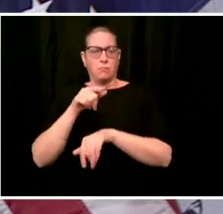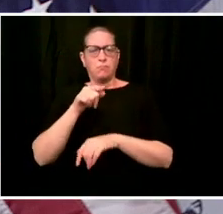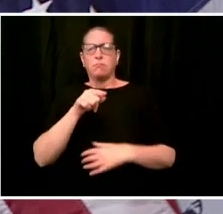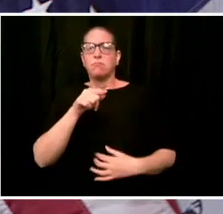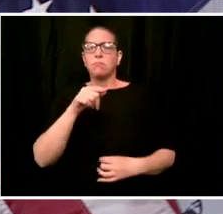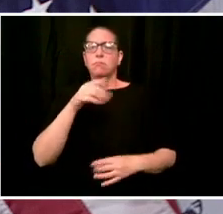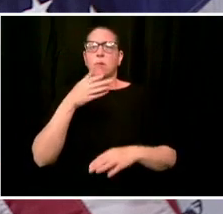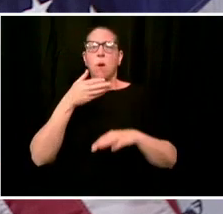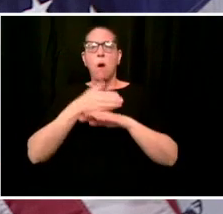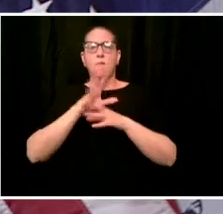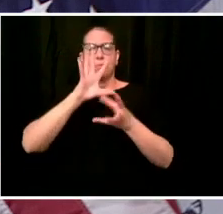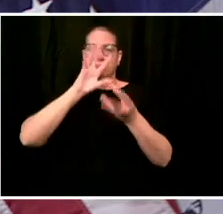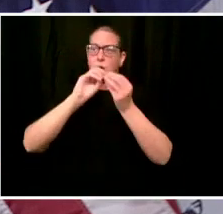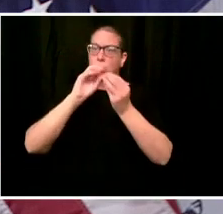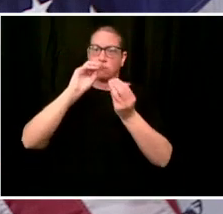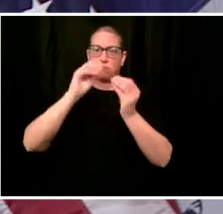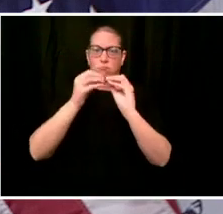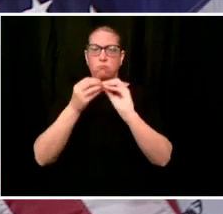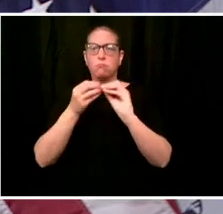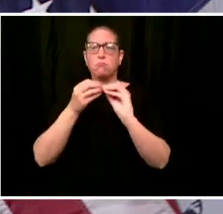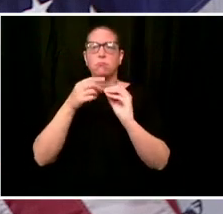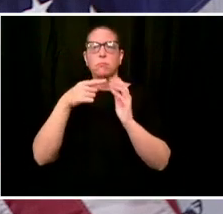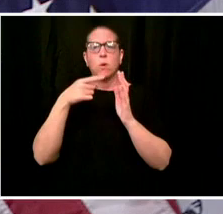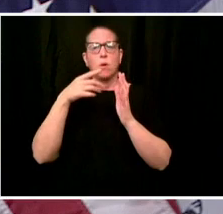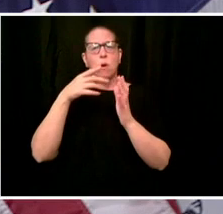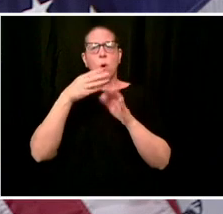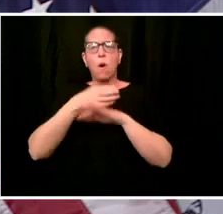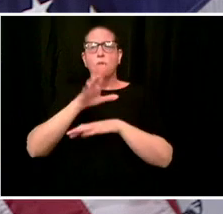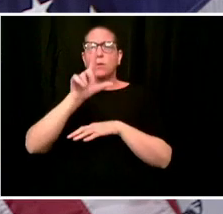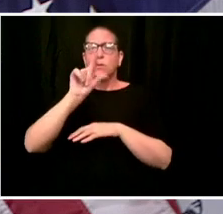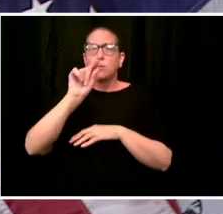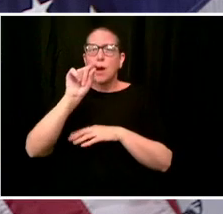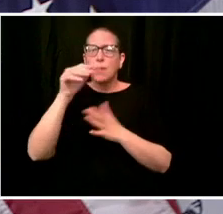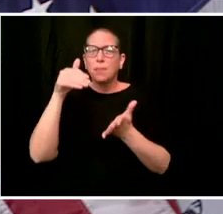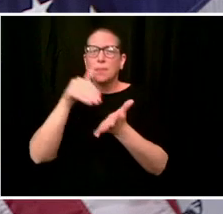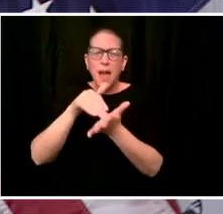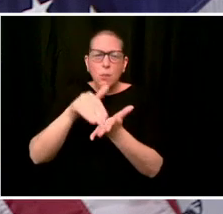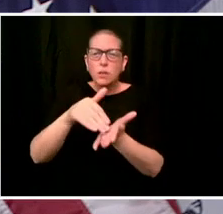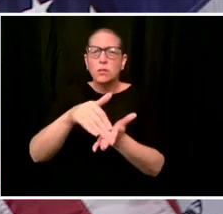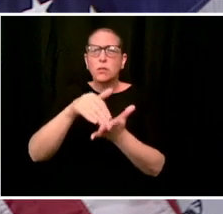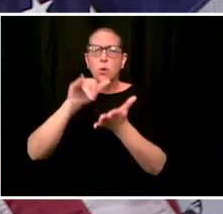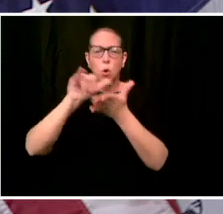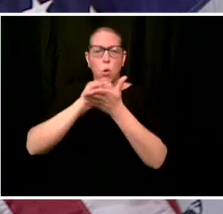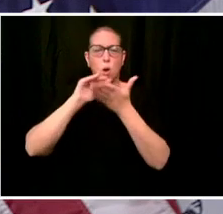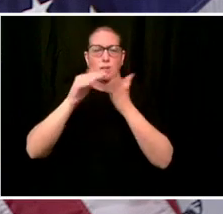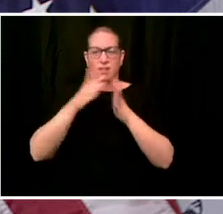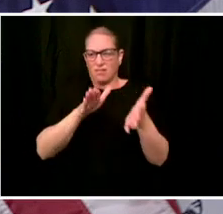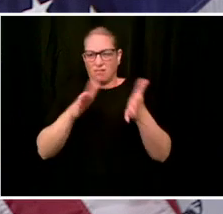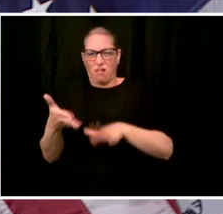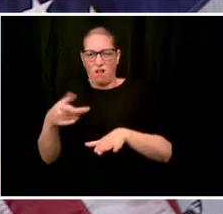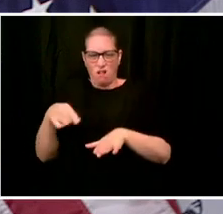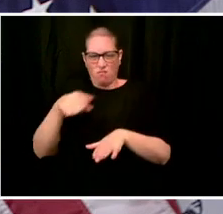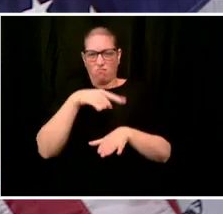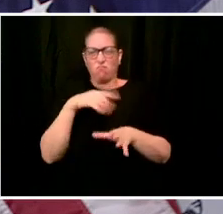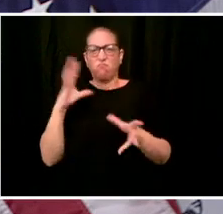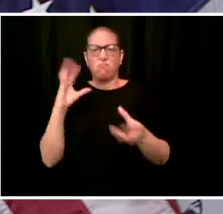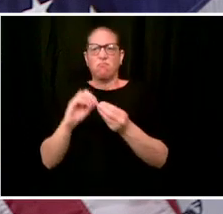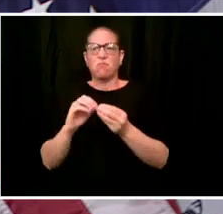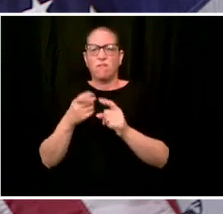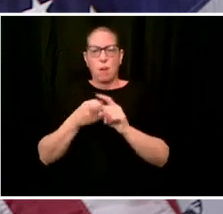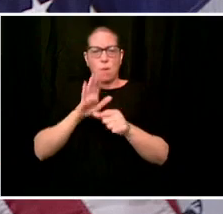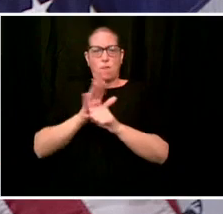been lost to COVID-19. The CDC, as I know you're aware, and I know you spoke about this briefly on our show last